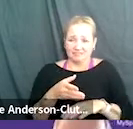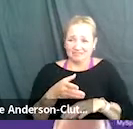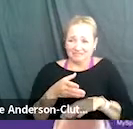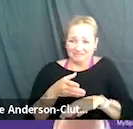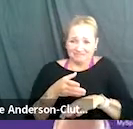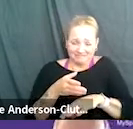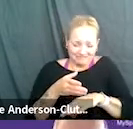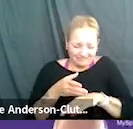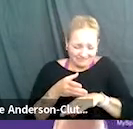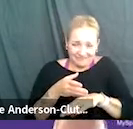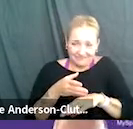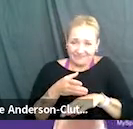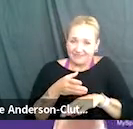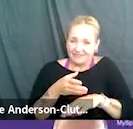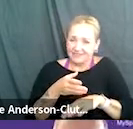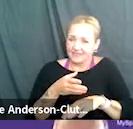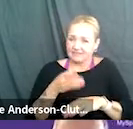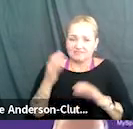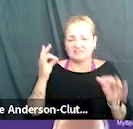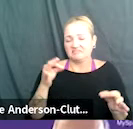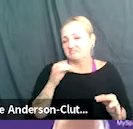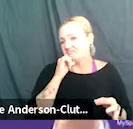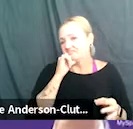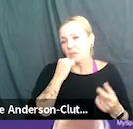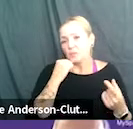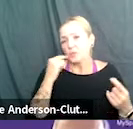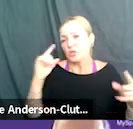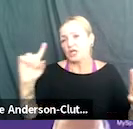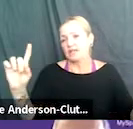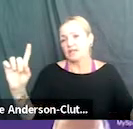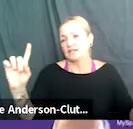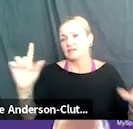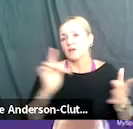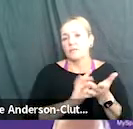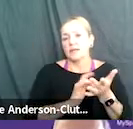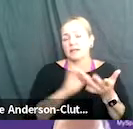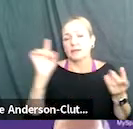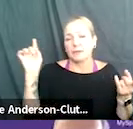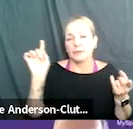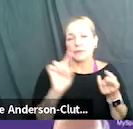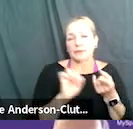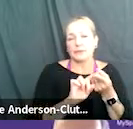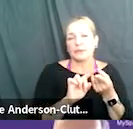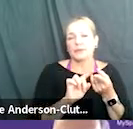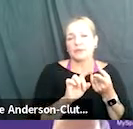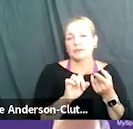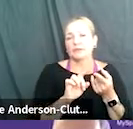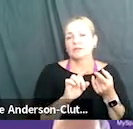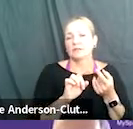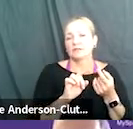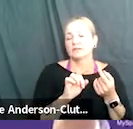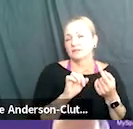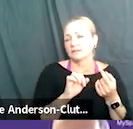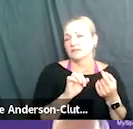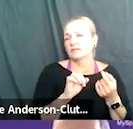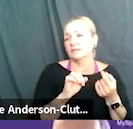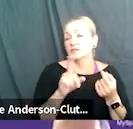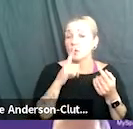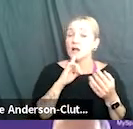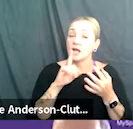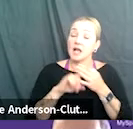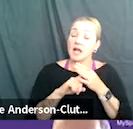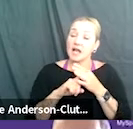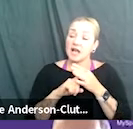after we had weaned him off of the lorazepam, I started him on the fluoxetine, wondering about anxiety or thinking